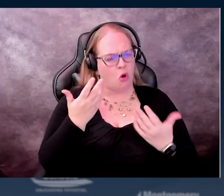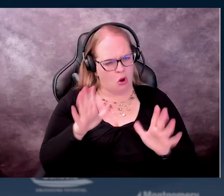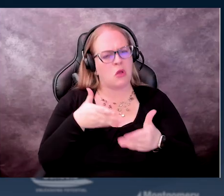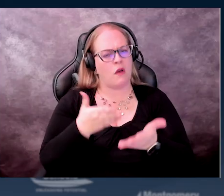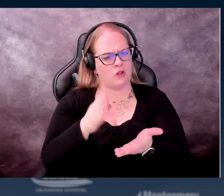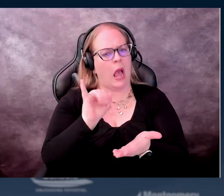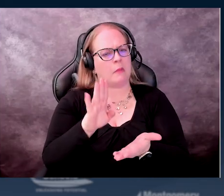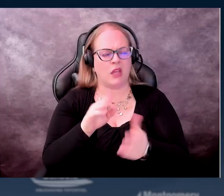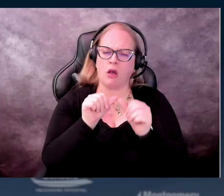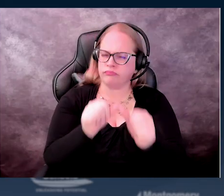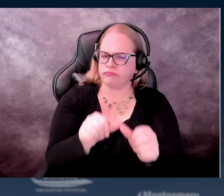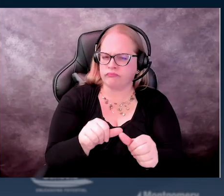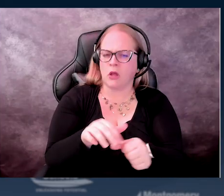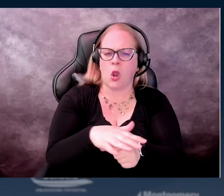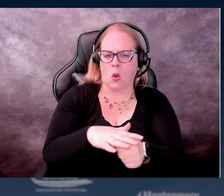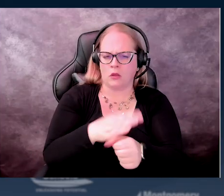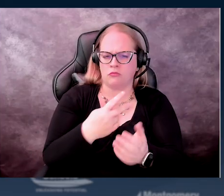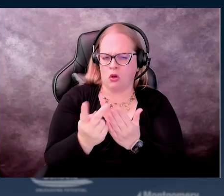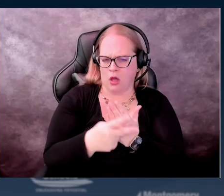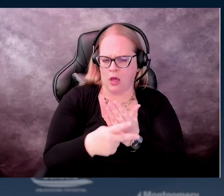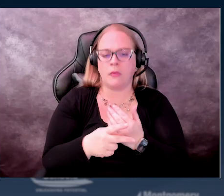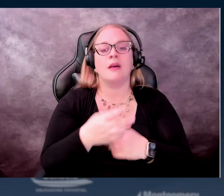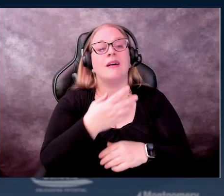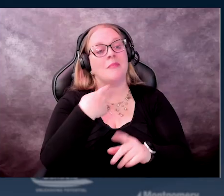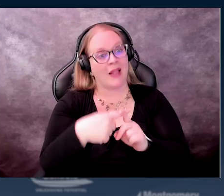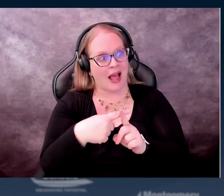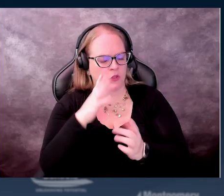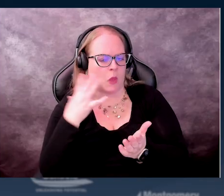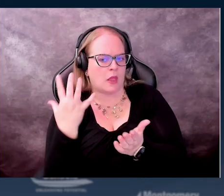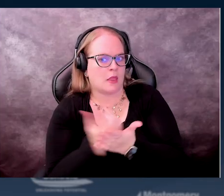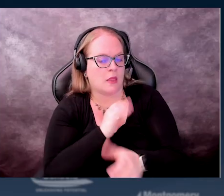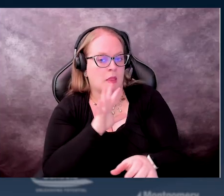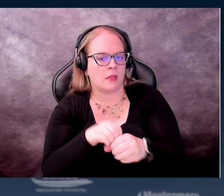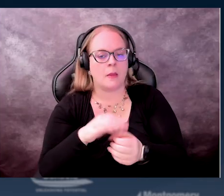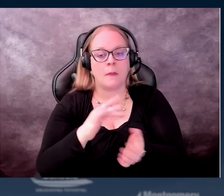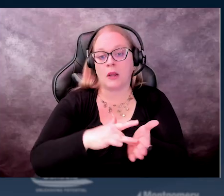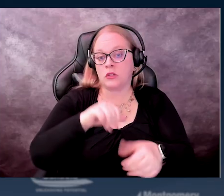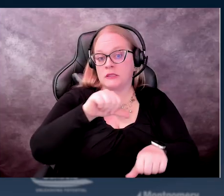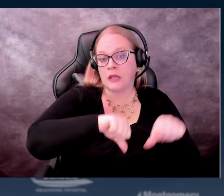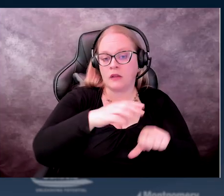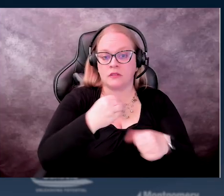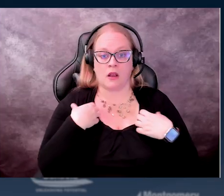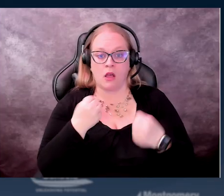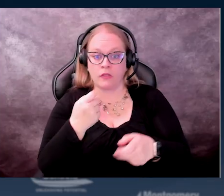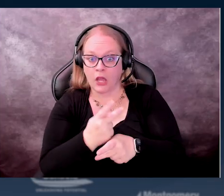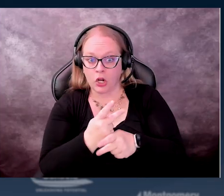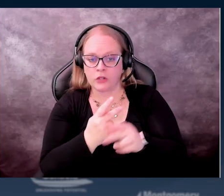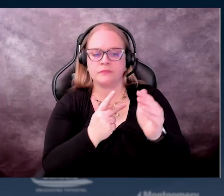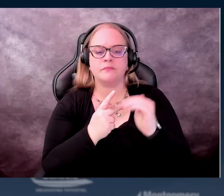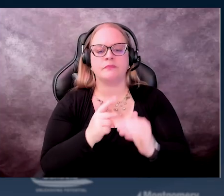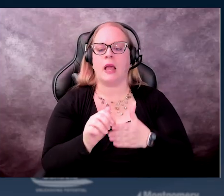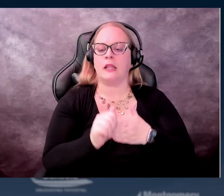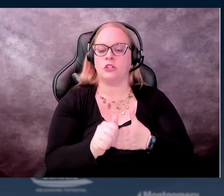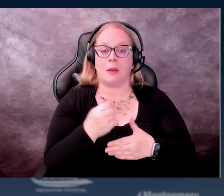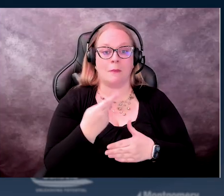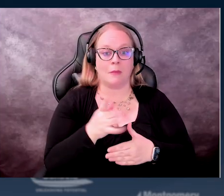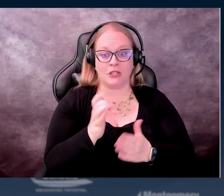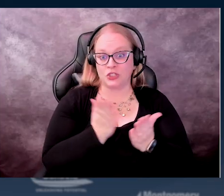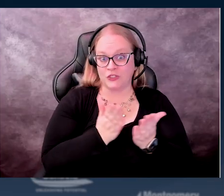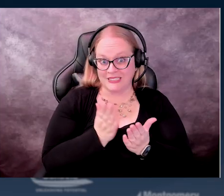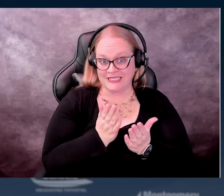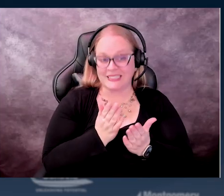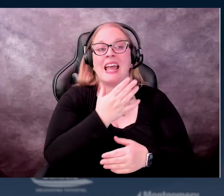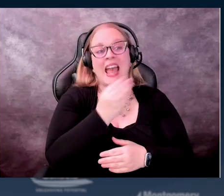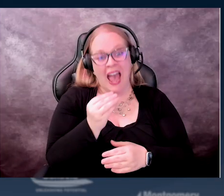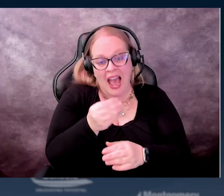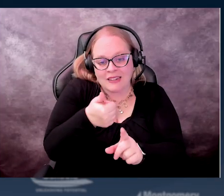on the medical science and healthcare, as well as leadership and public service, and they too will be the host site for the